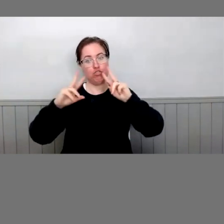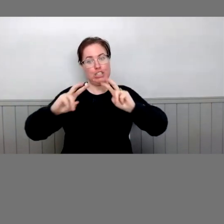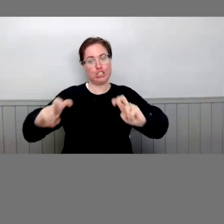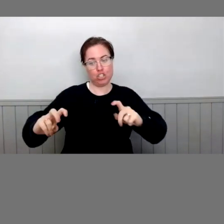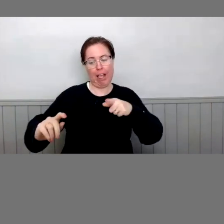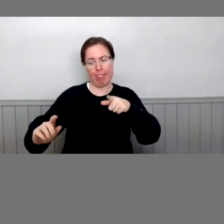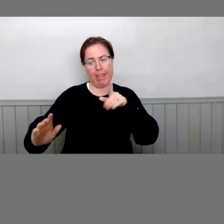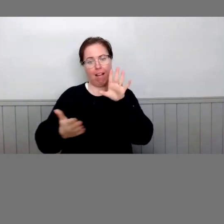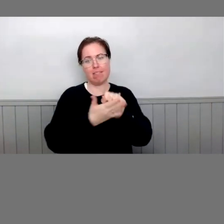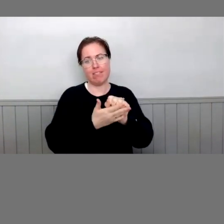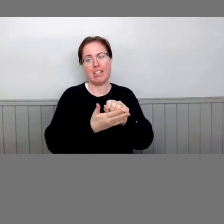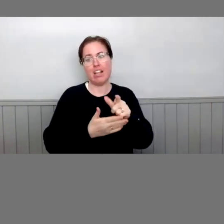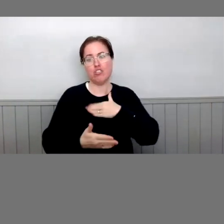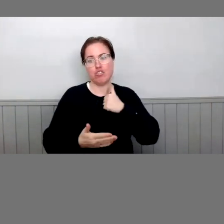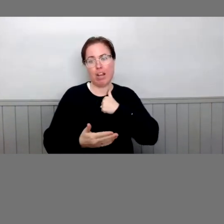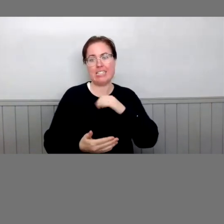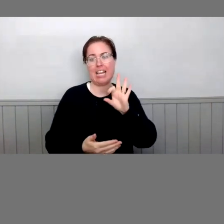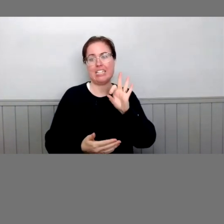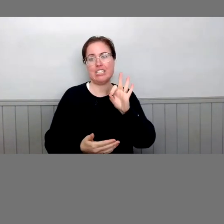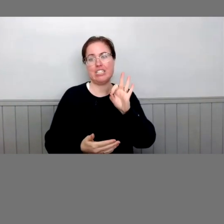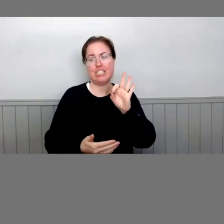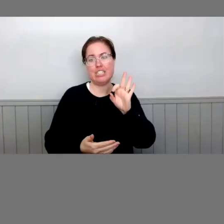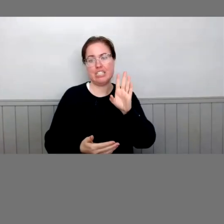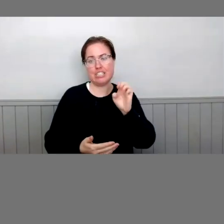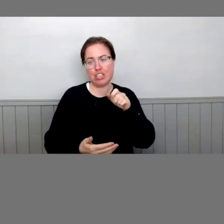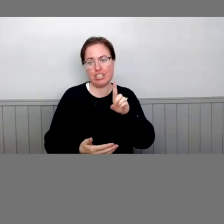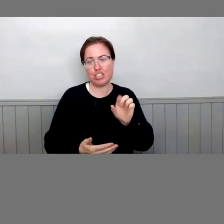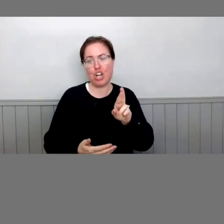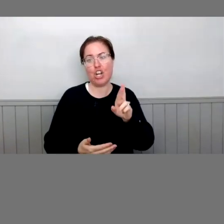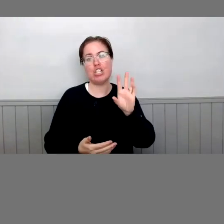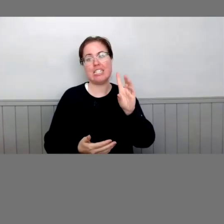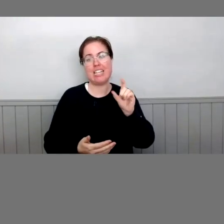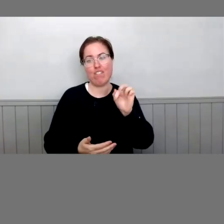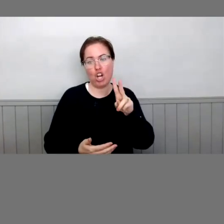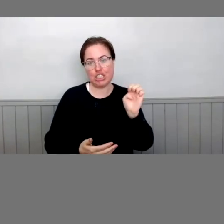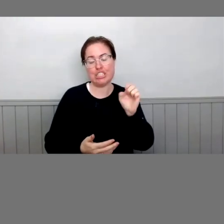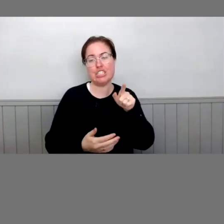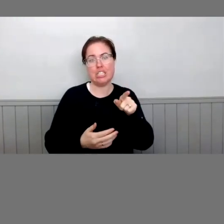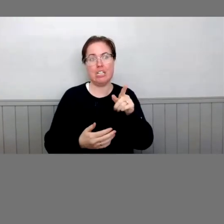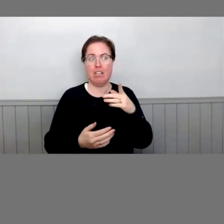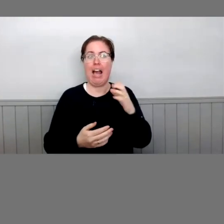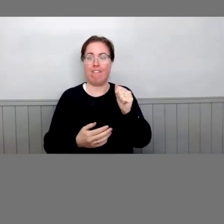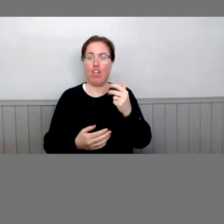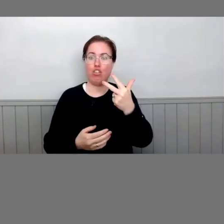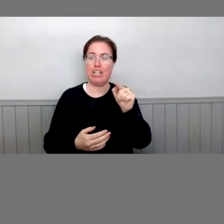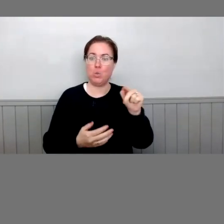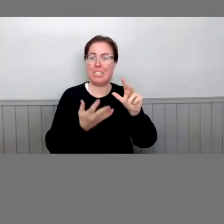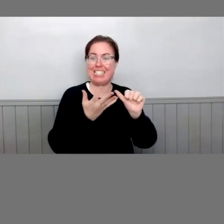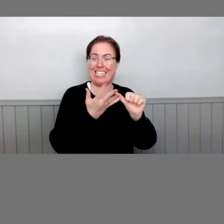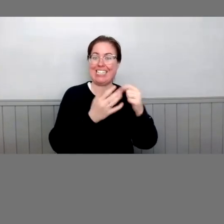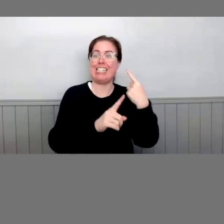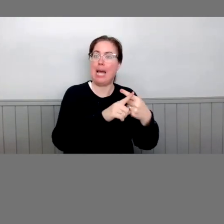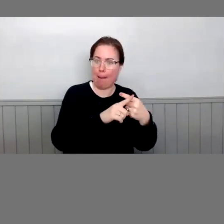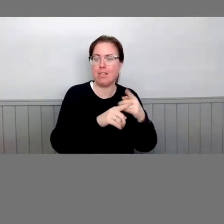that trans and gender diverse individuals are between 3 and 6 times more likely to also be autistic in comparison to their